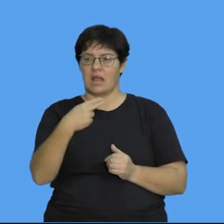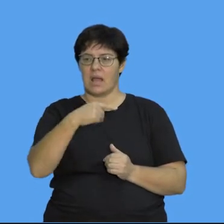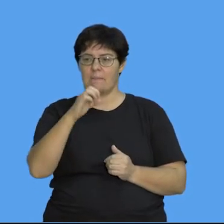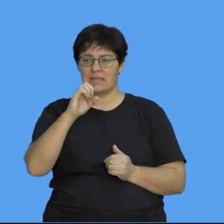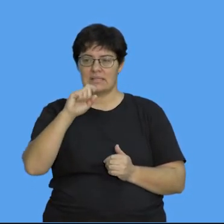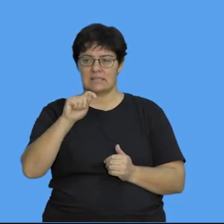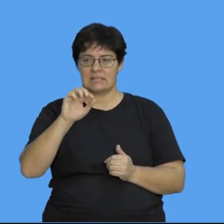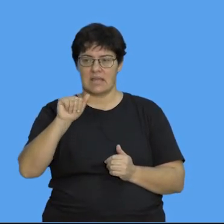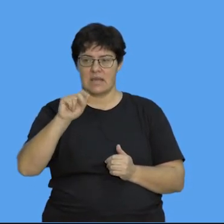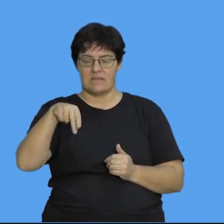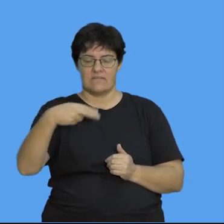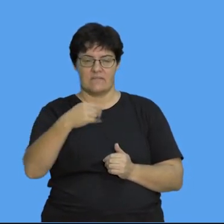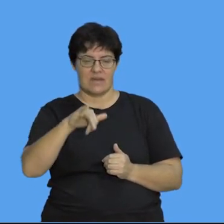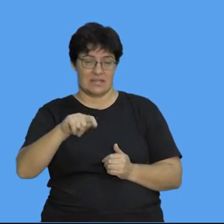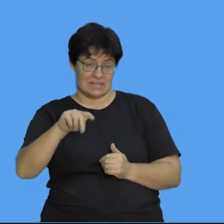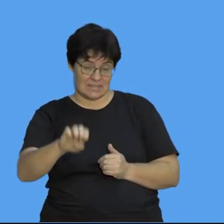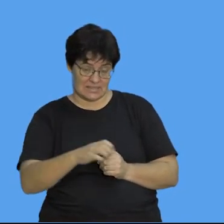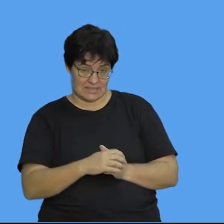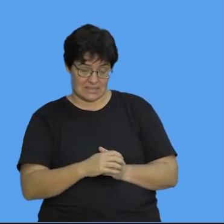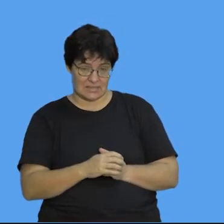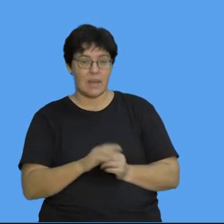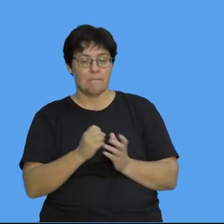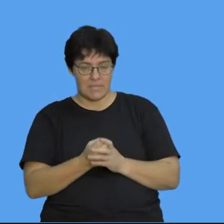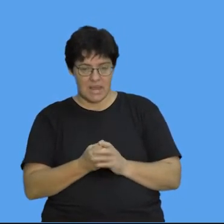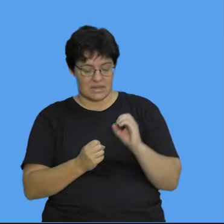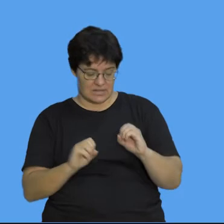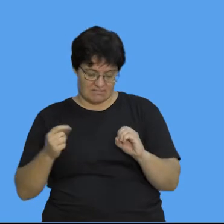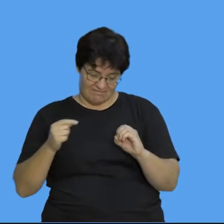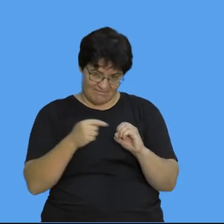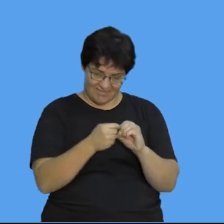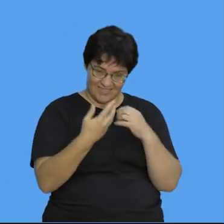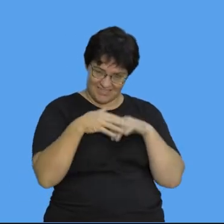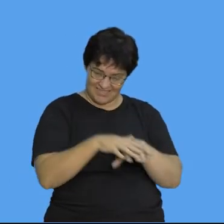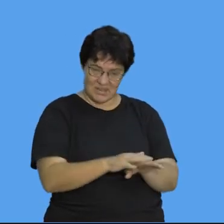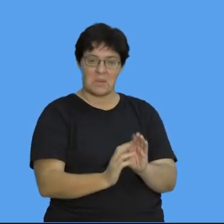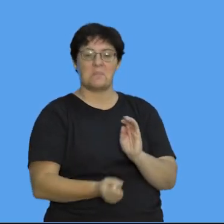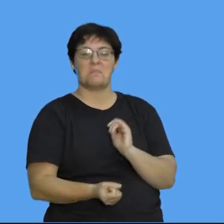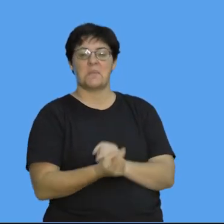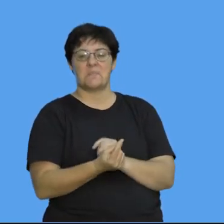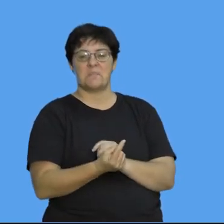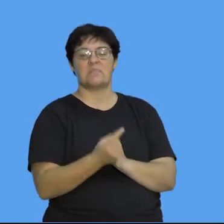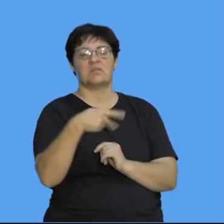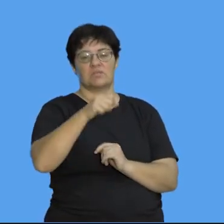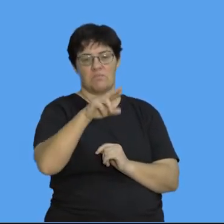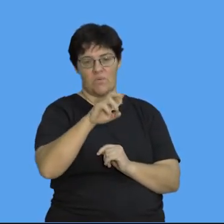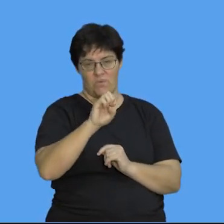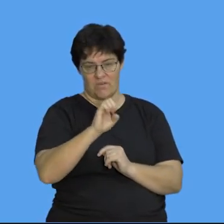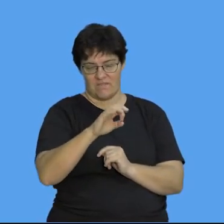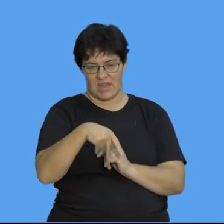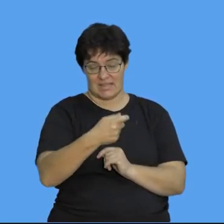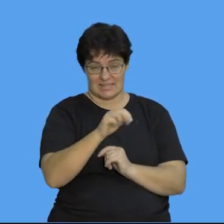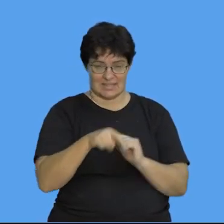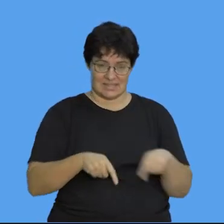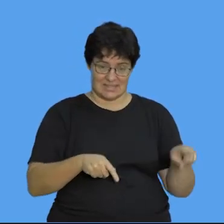heart-shaped prothallus. But it's the gametophyte. And they're going to reproduce, and it's going to give rise to